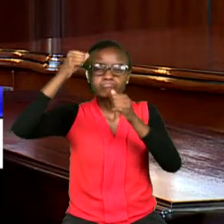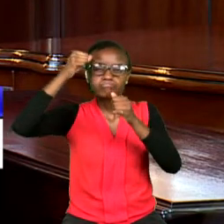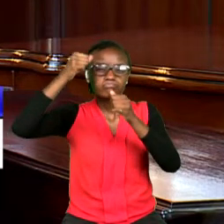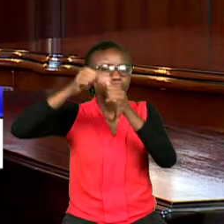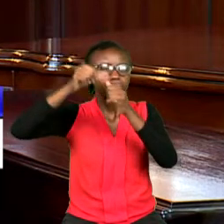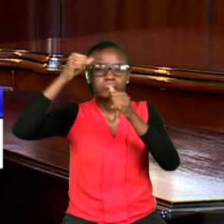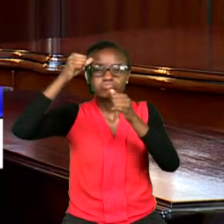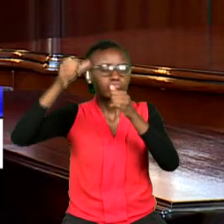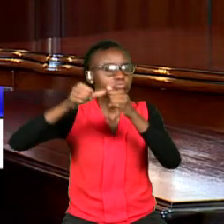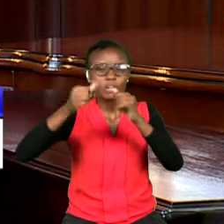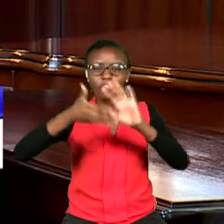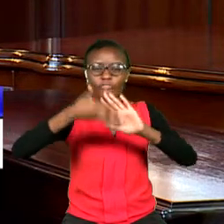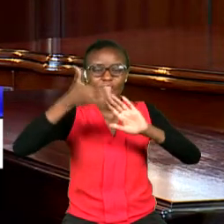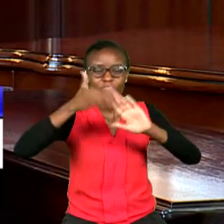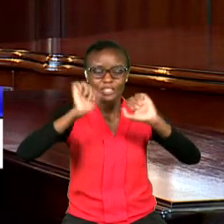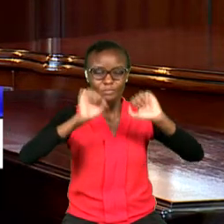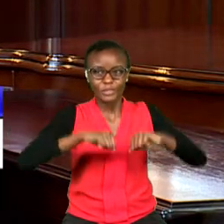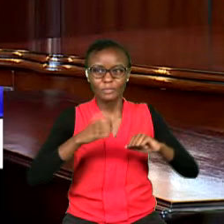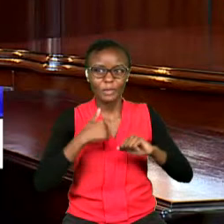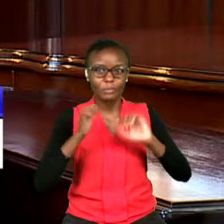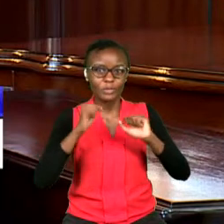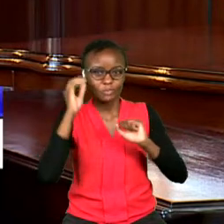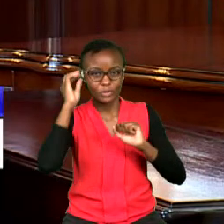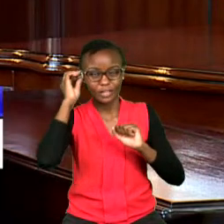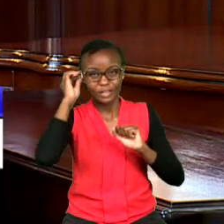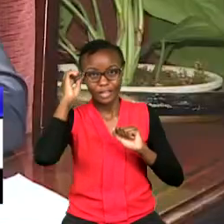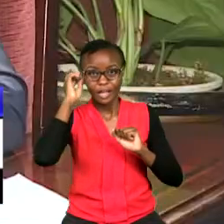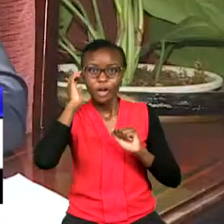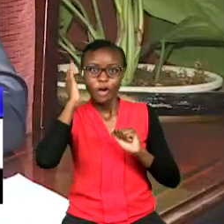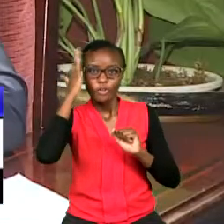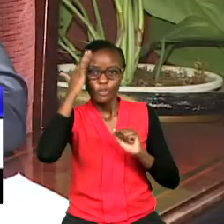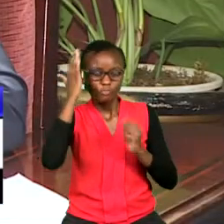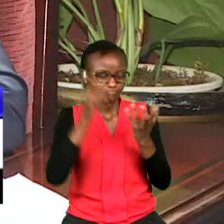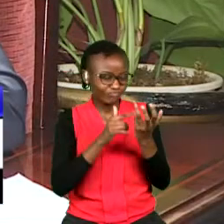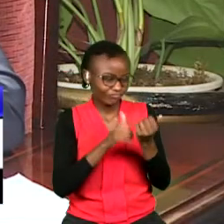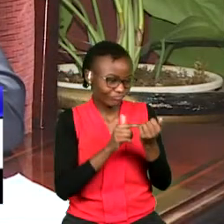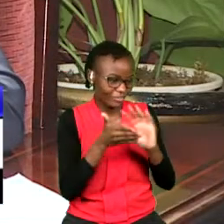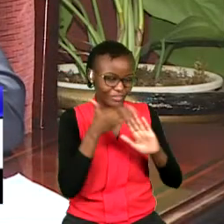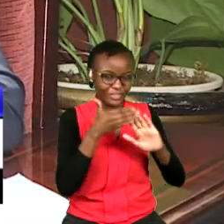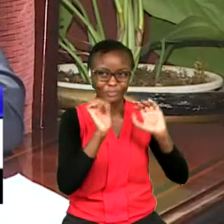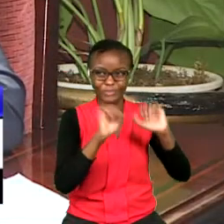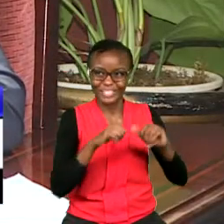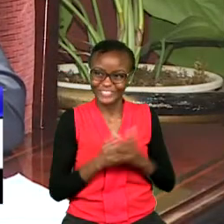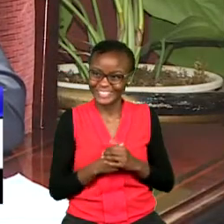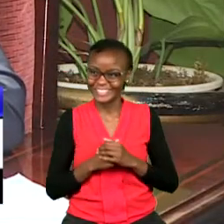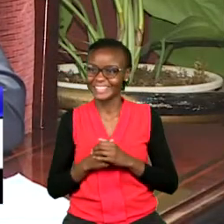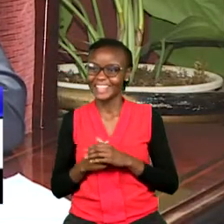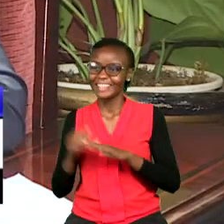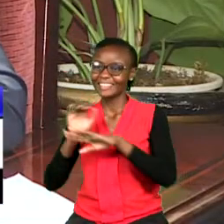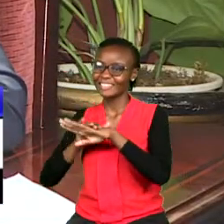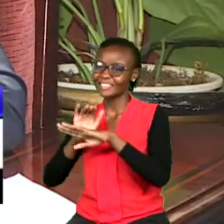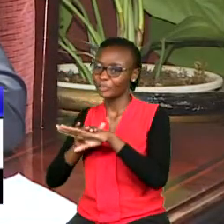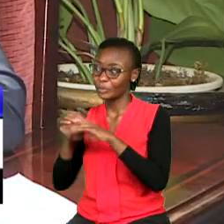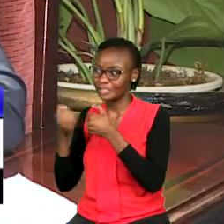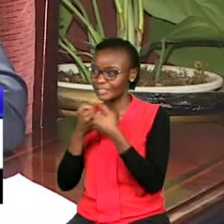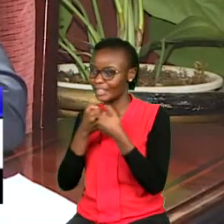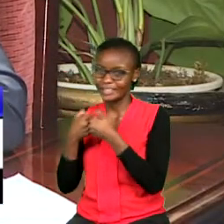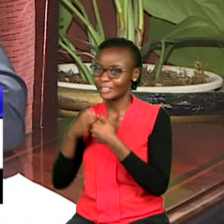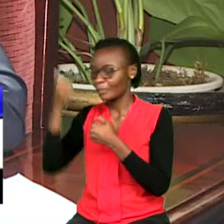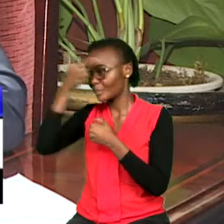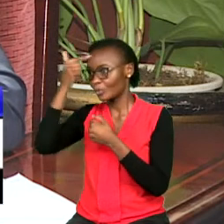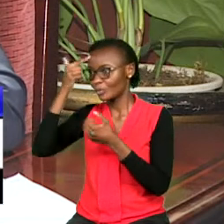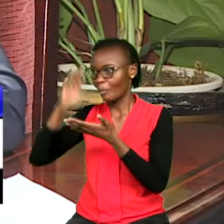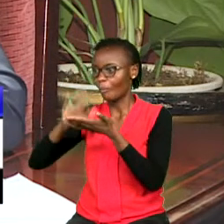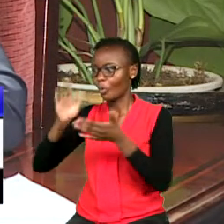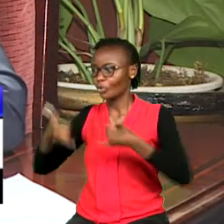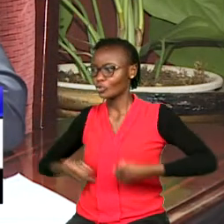pull numbers on any subject that is of interest. This is a challenge, because a majority of youth